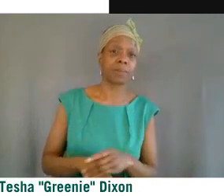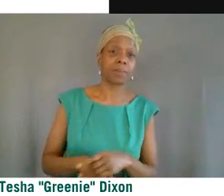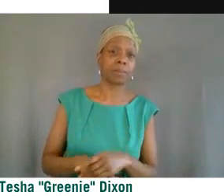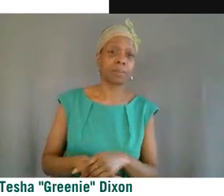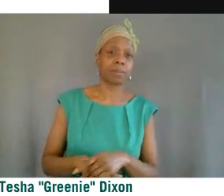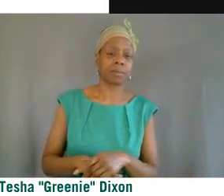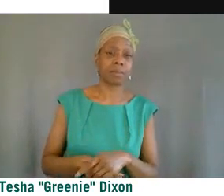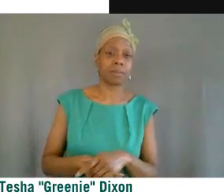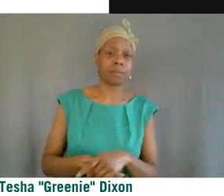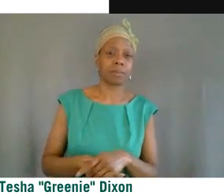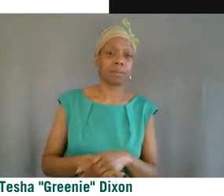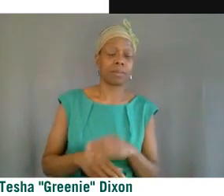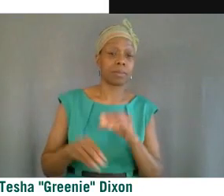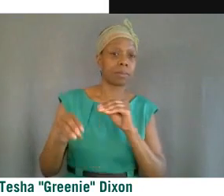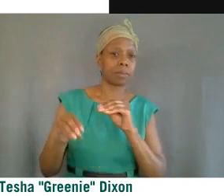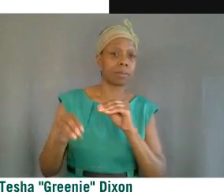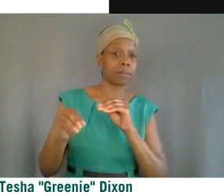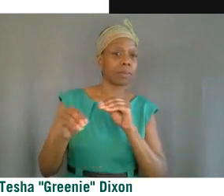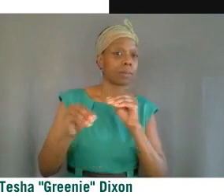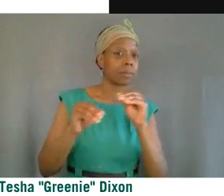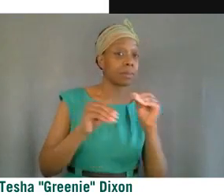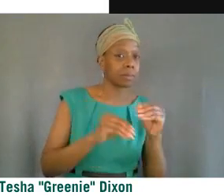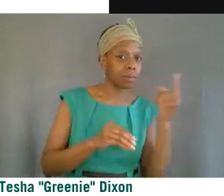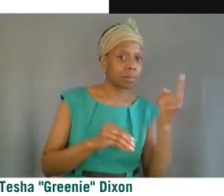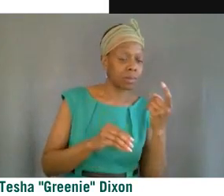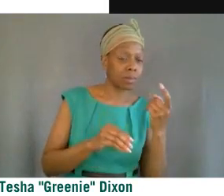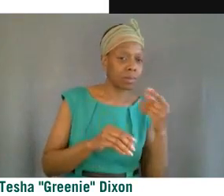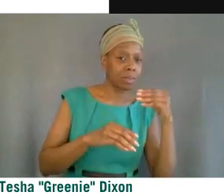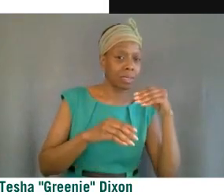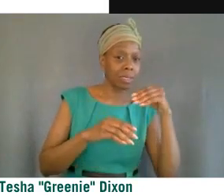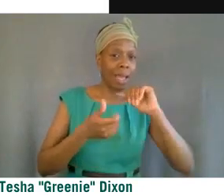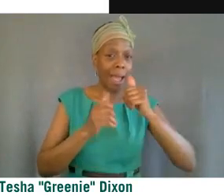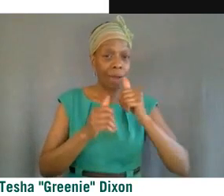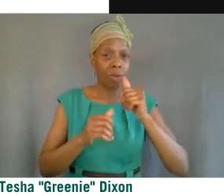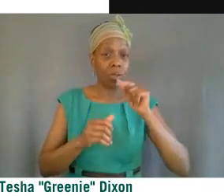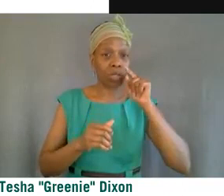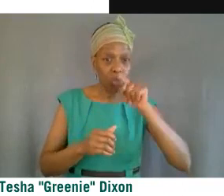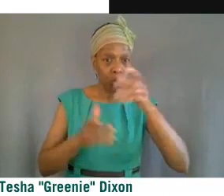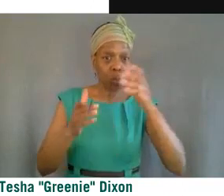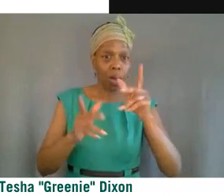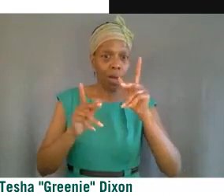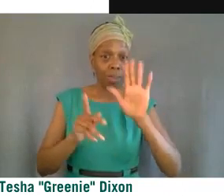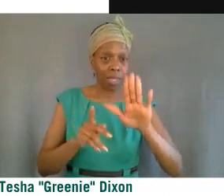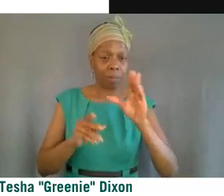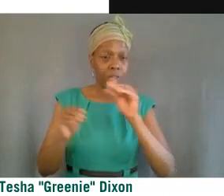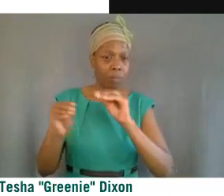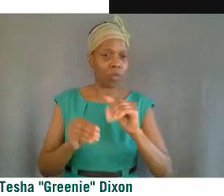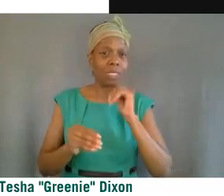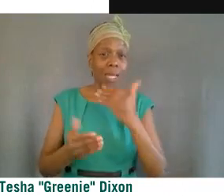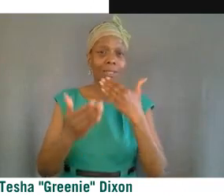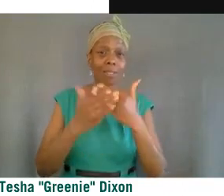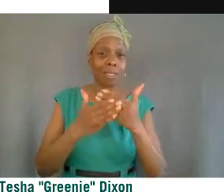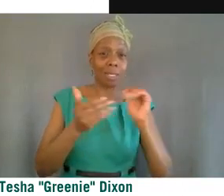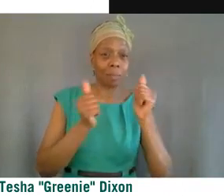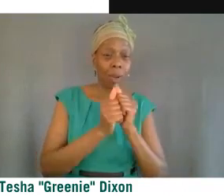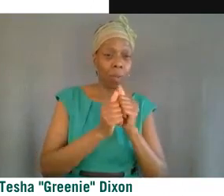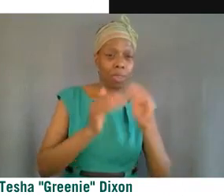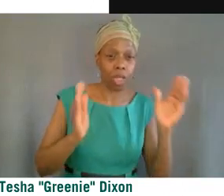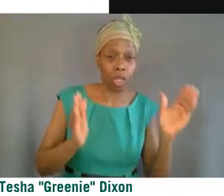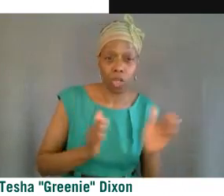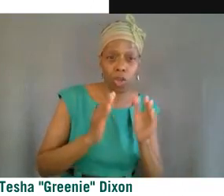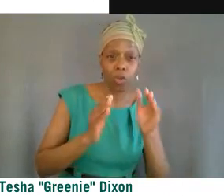moving somebody in the way that you want them to move is not as good as coaxing the person and teaching the person to move in the